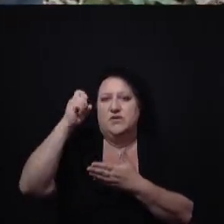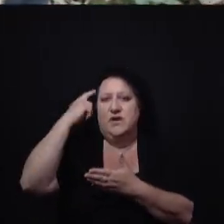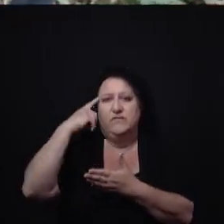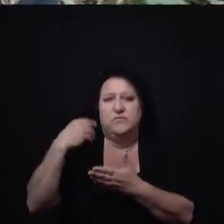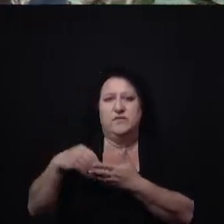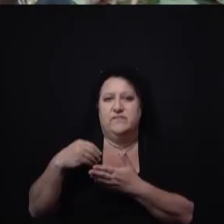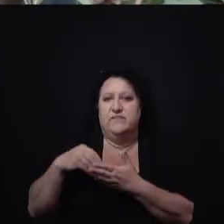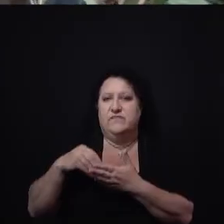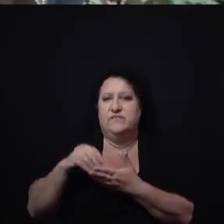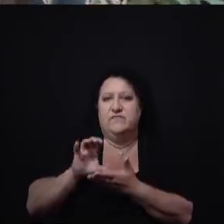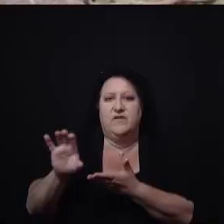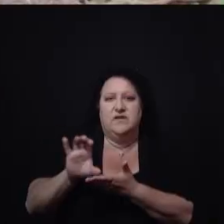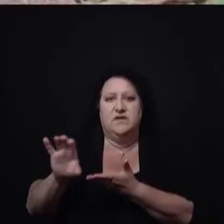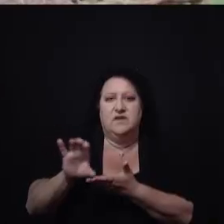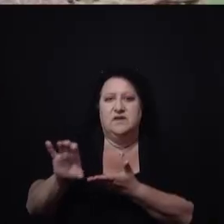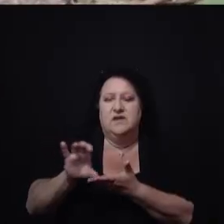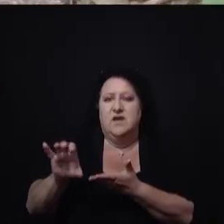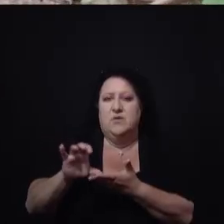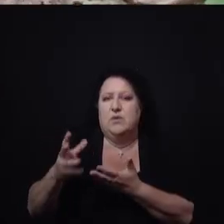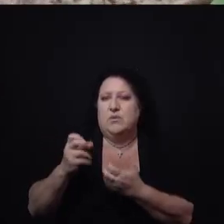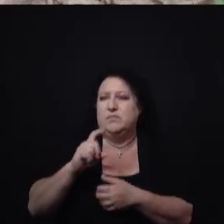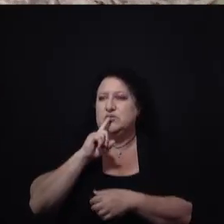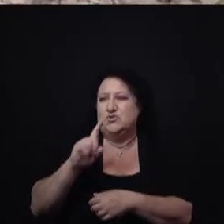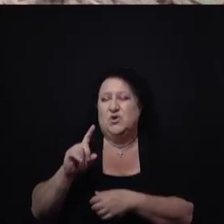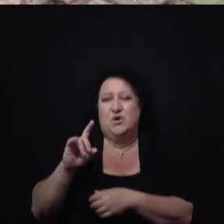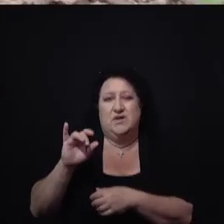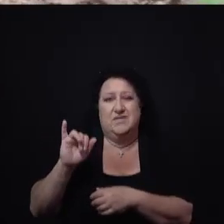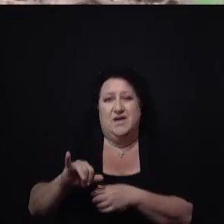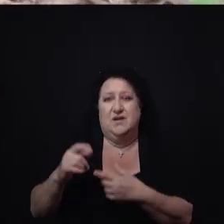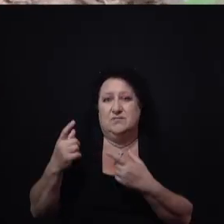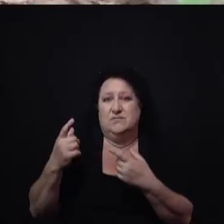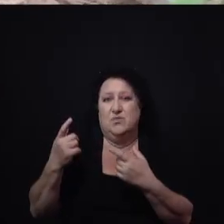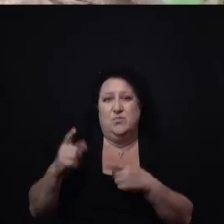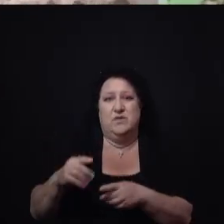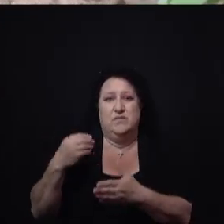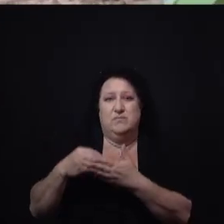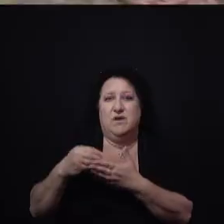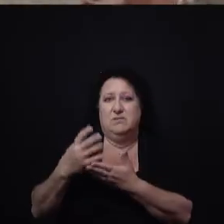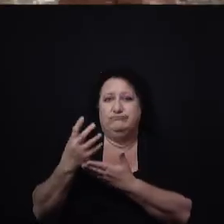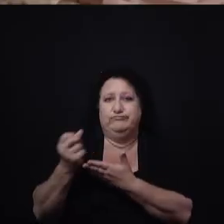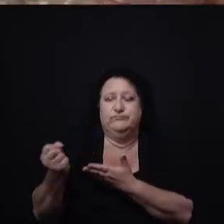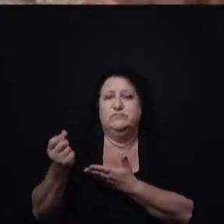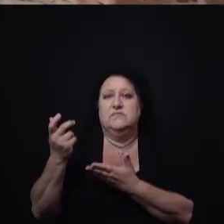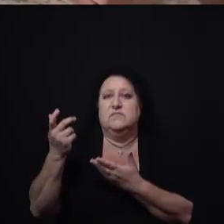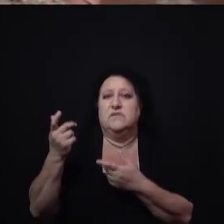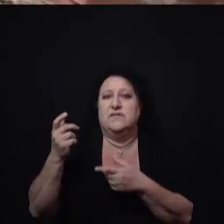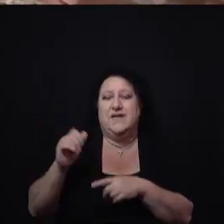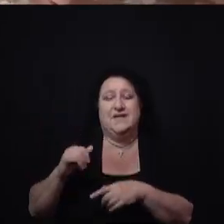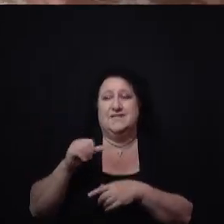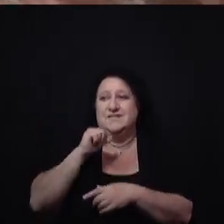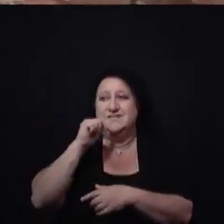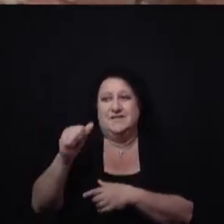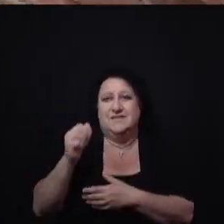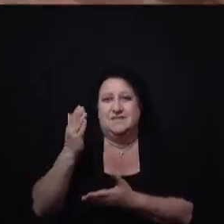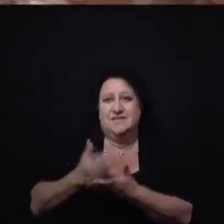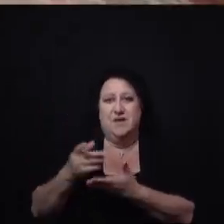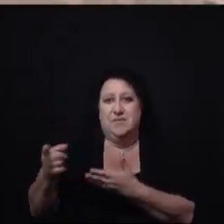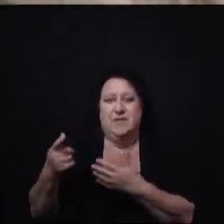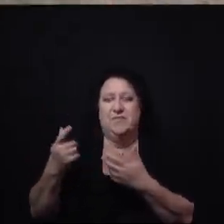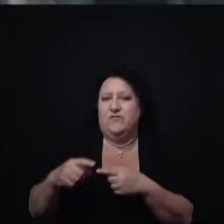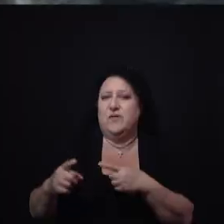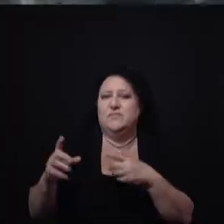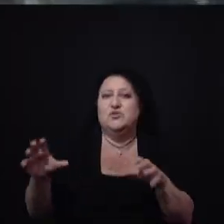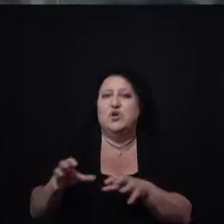want to make sure that that doesn't stop them from doing what they do so well, because that is the most important